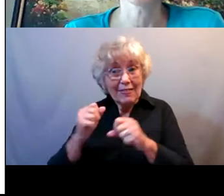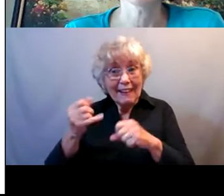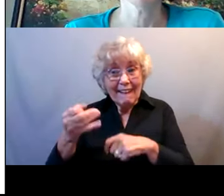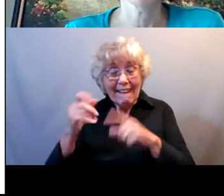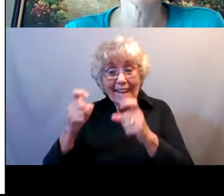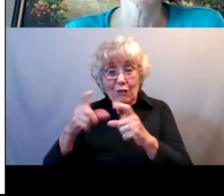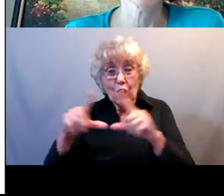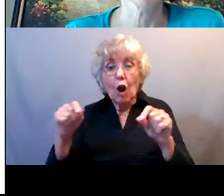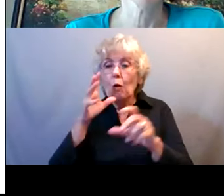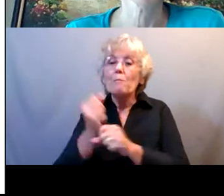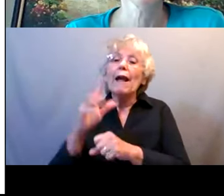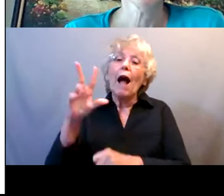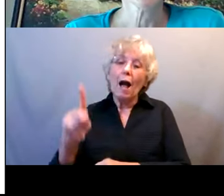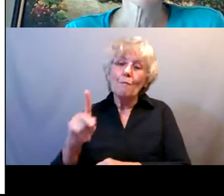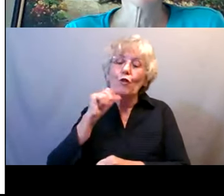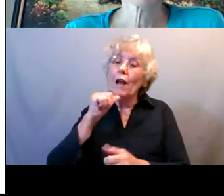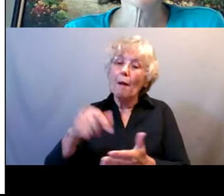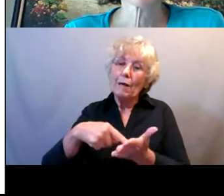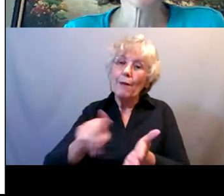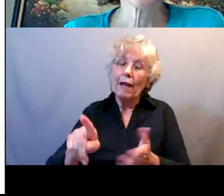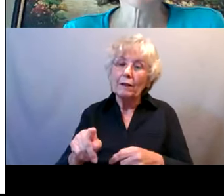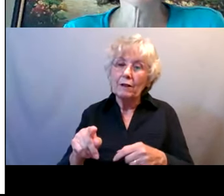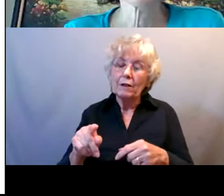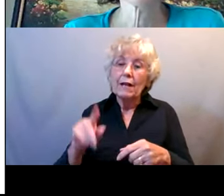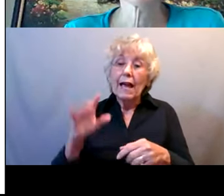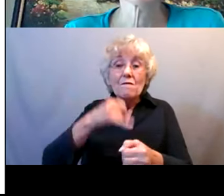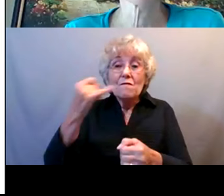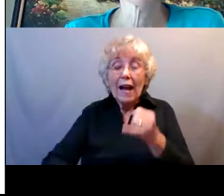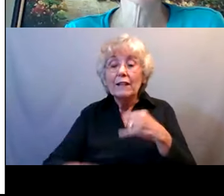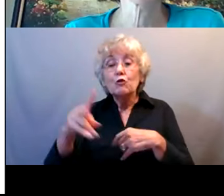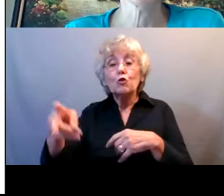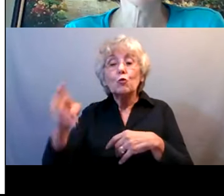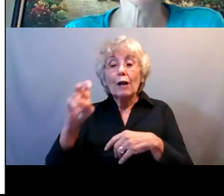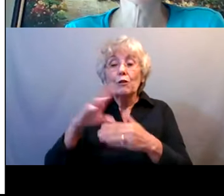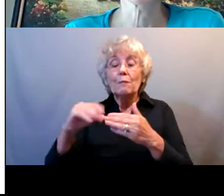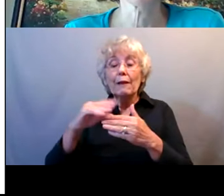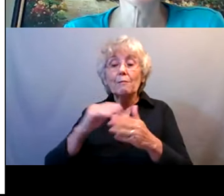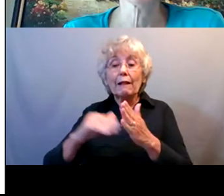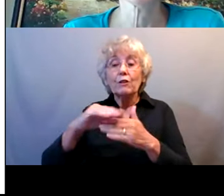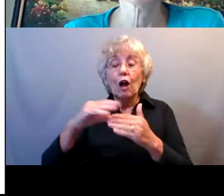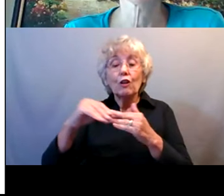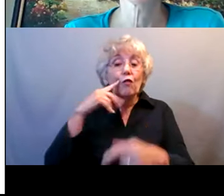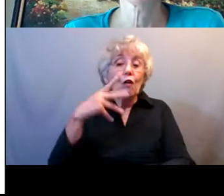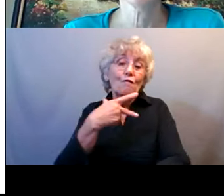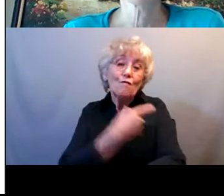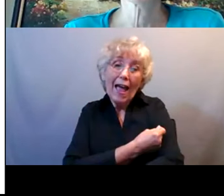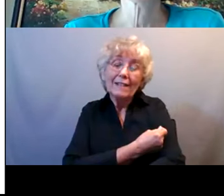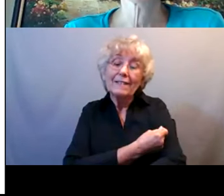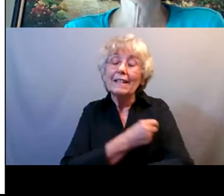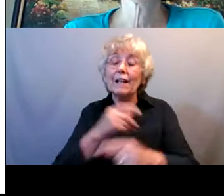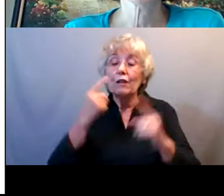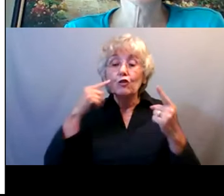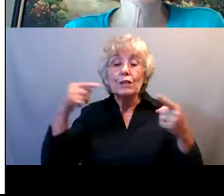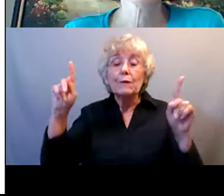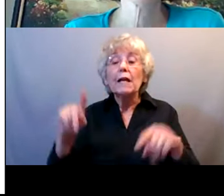not getting paid while you take time off. And then finally, $200 million for vaccine outcome achievement. So